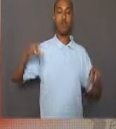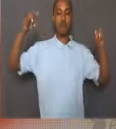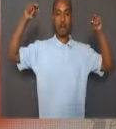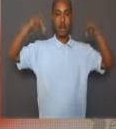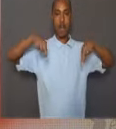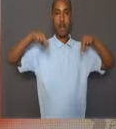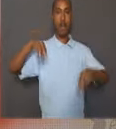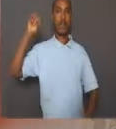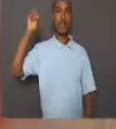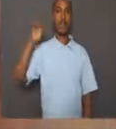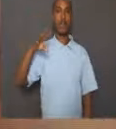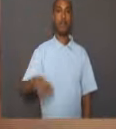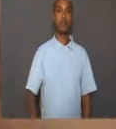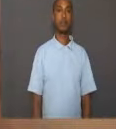radioactivity.